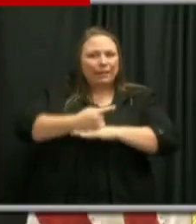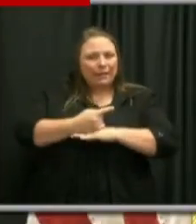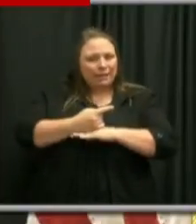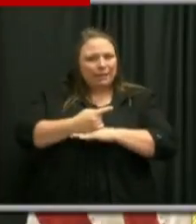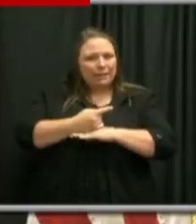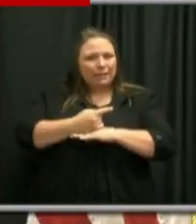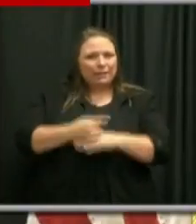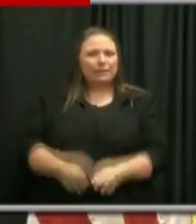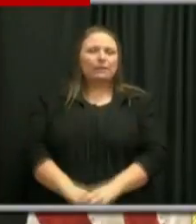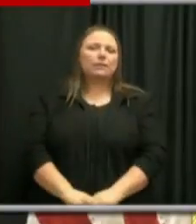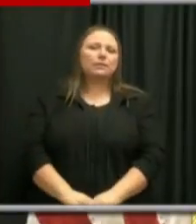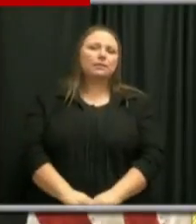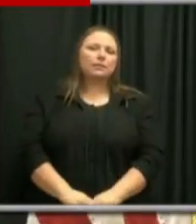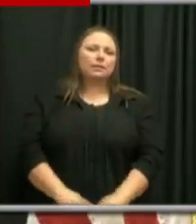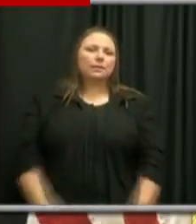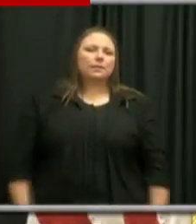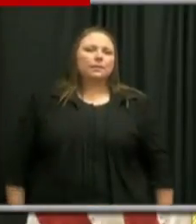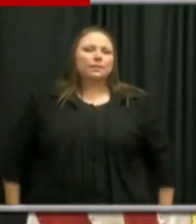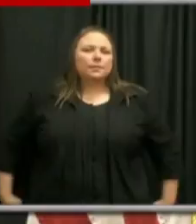the city just yet?